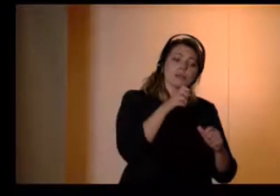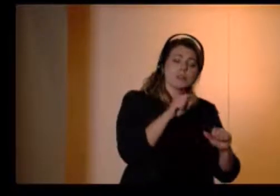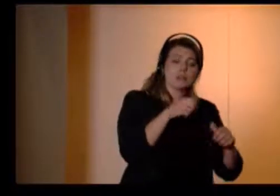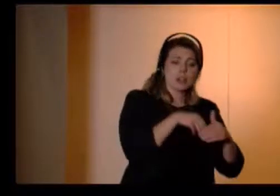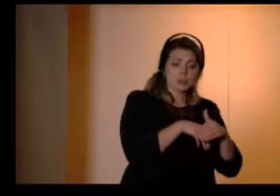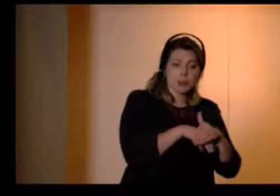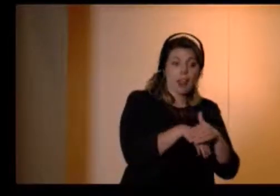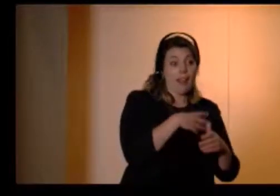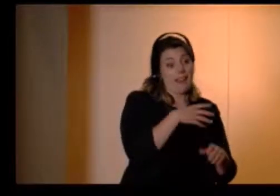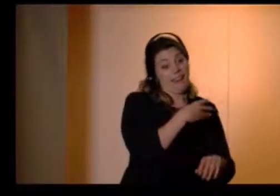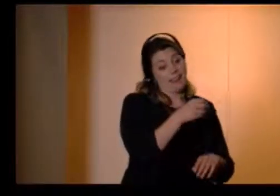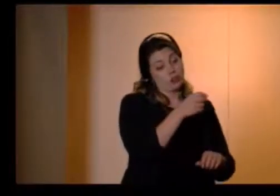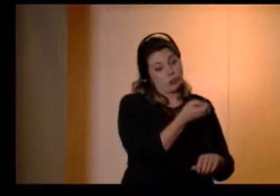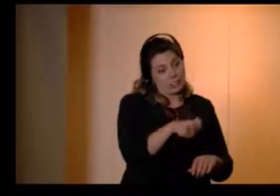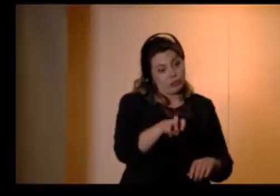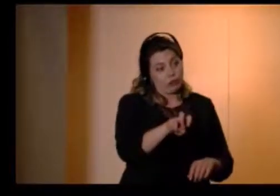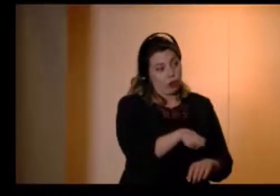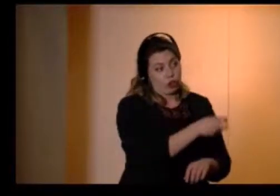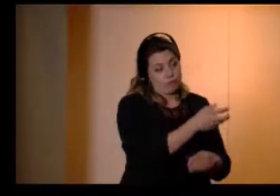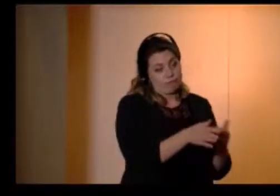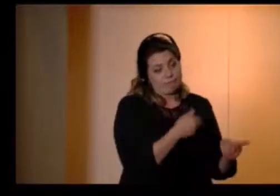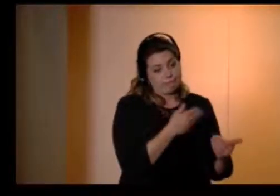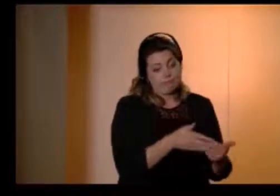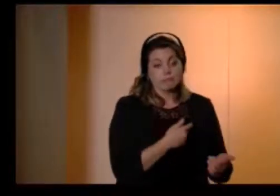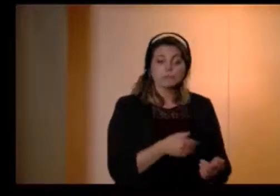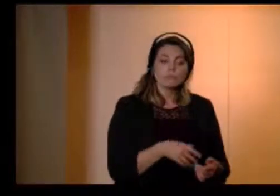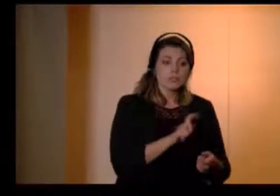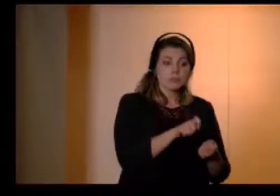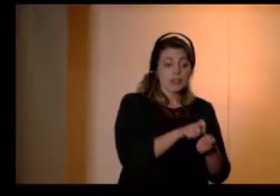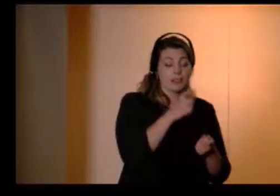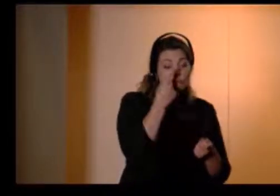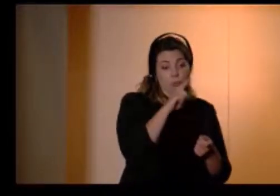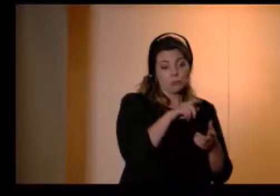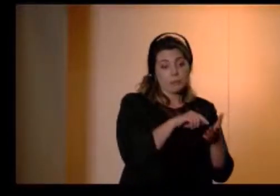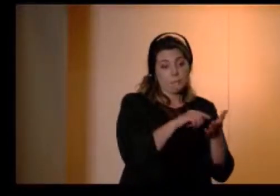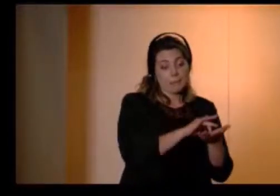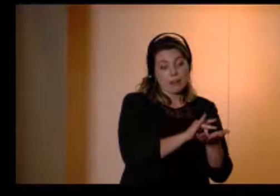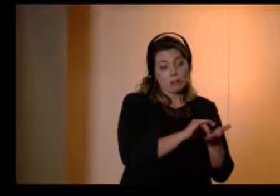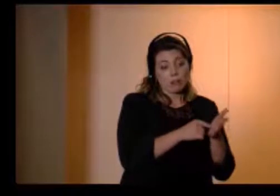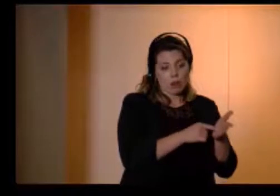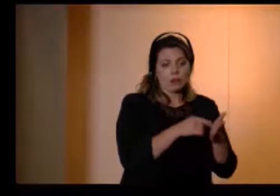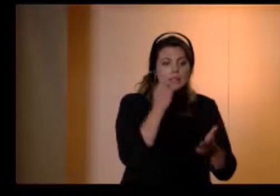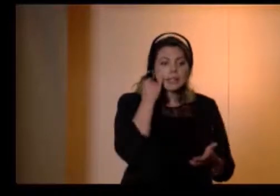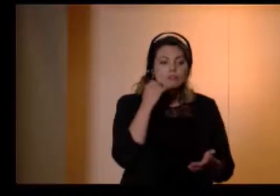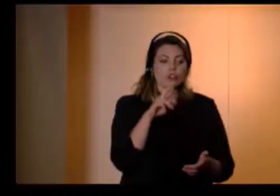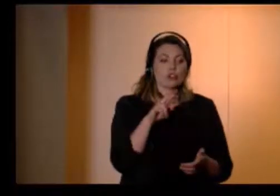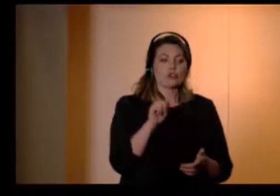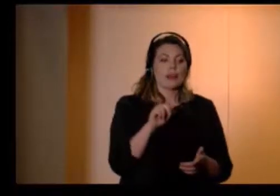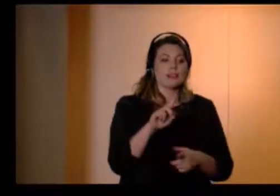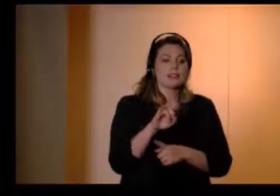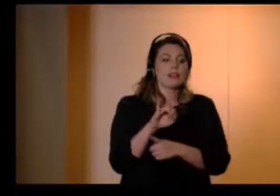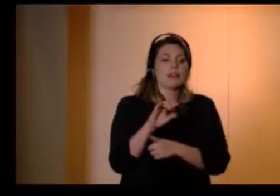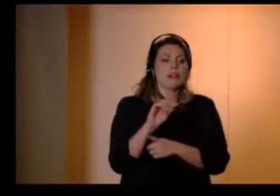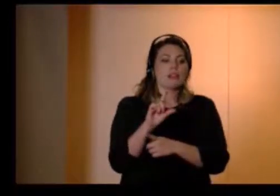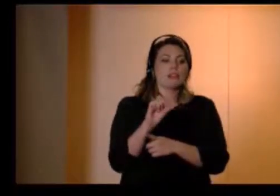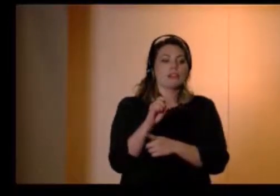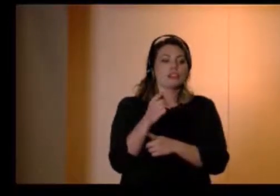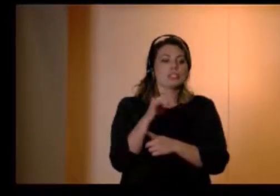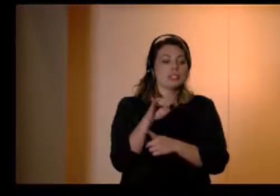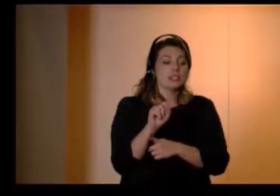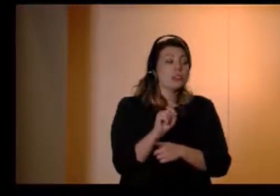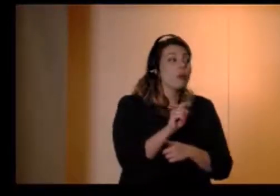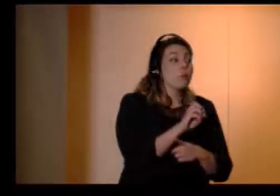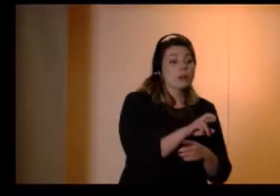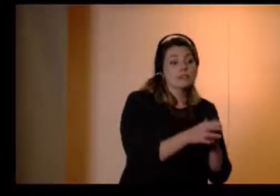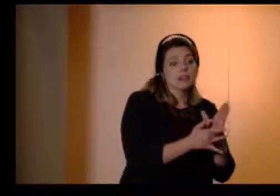and transferable. So particularly in the case of a medical model, if a radiologist or a technician has segmented